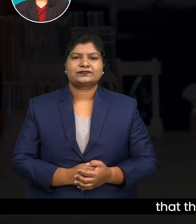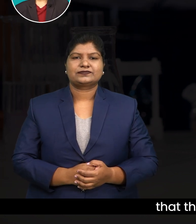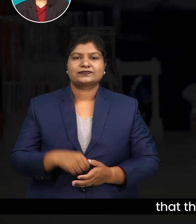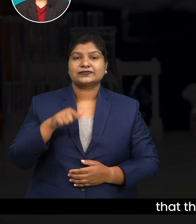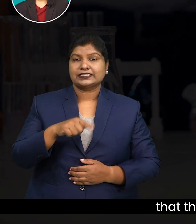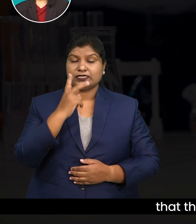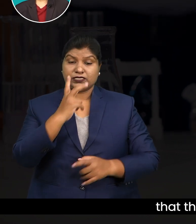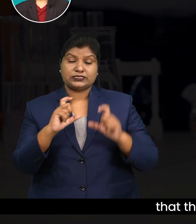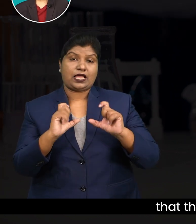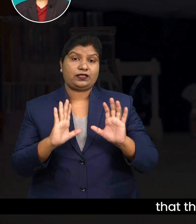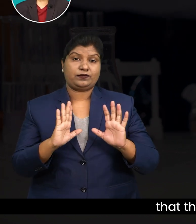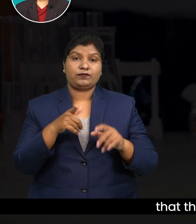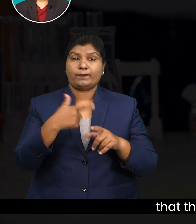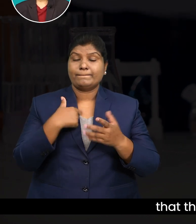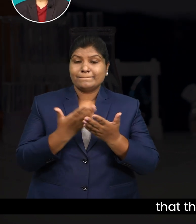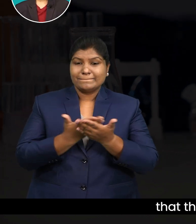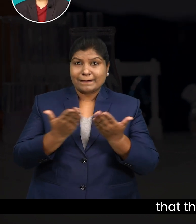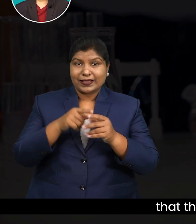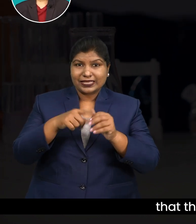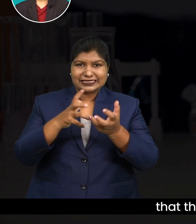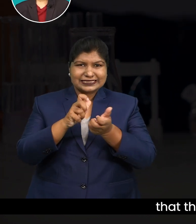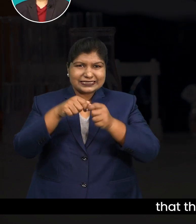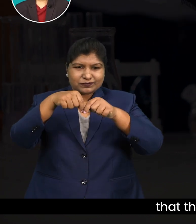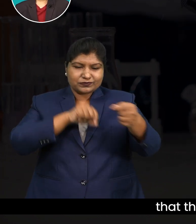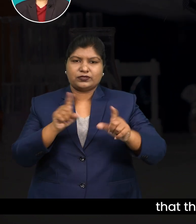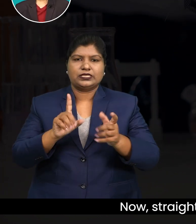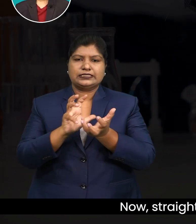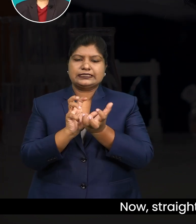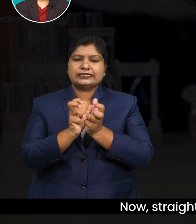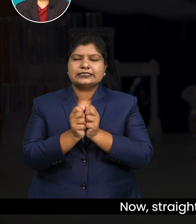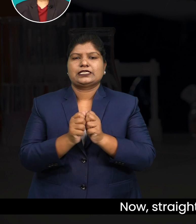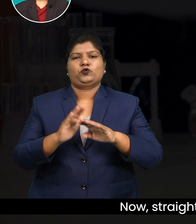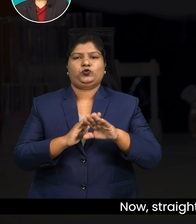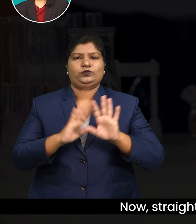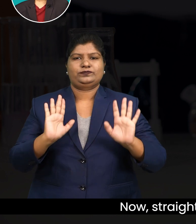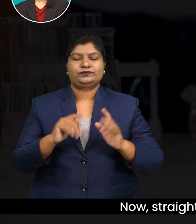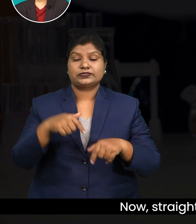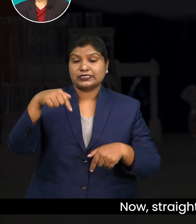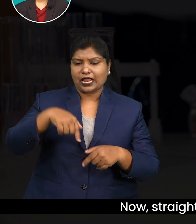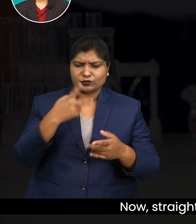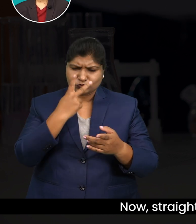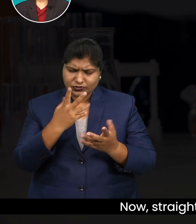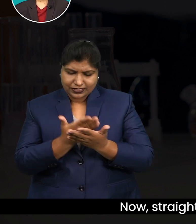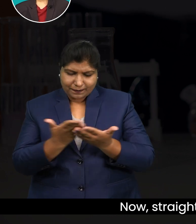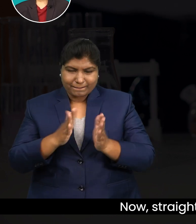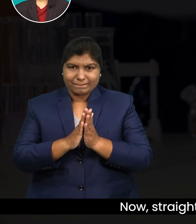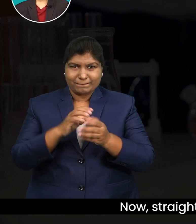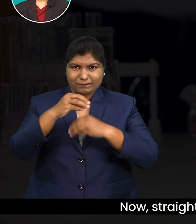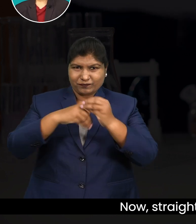Take care that the paper does not tear. Now straighten the paper and observe